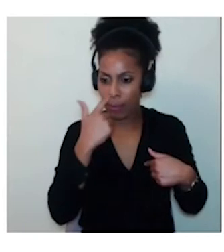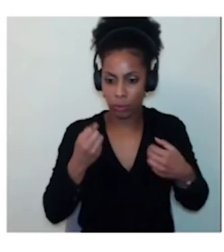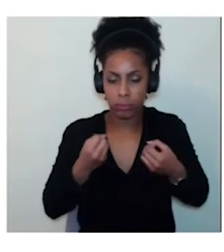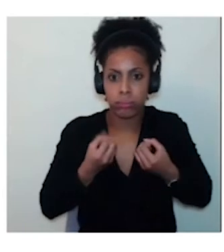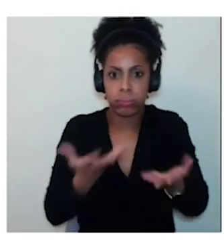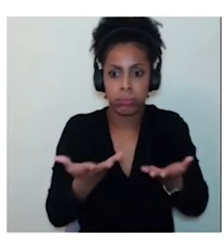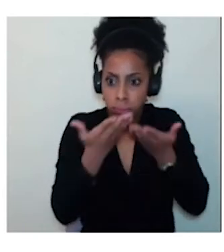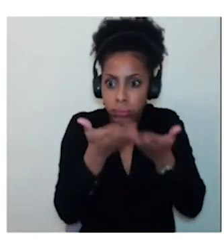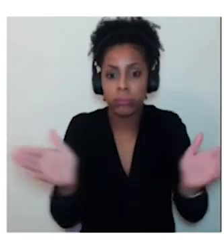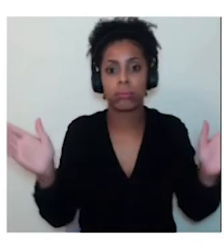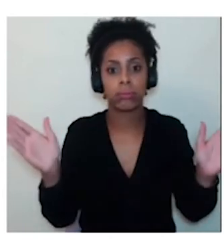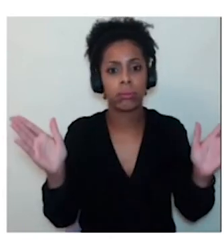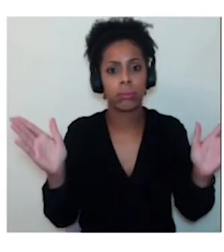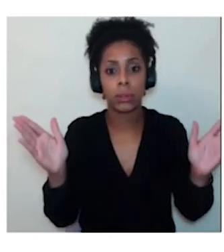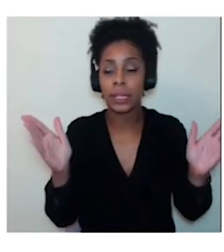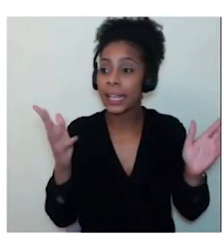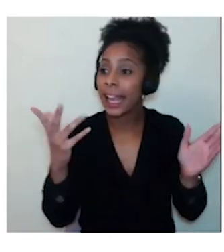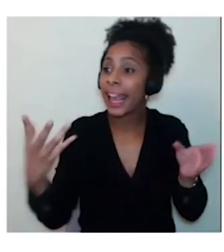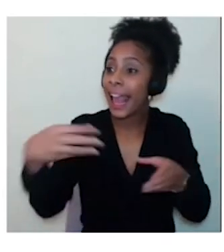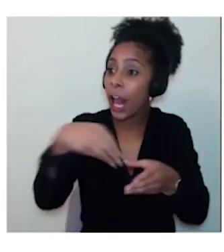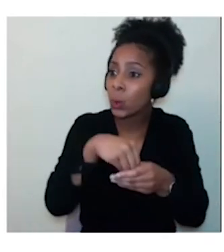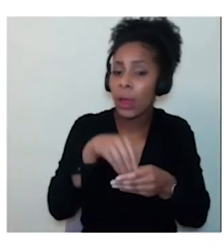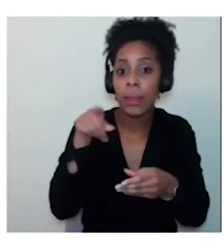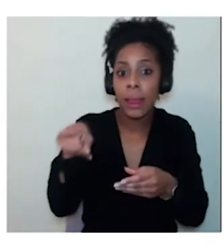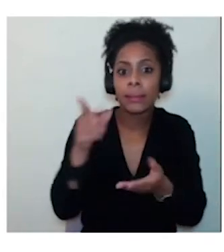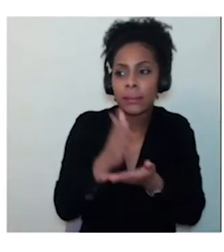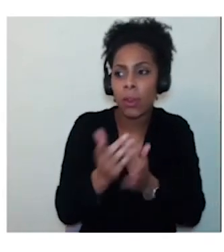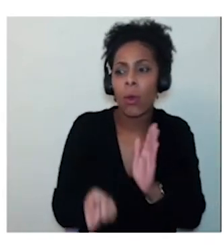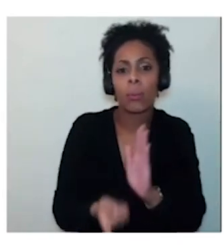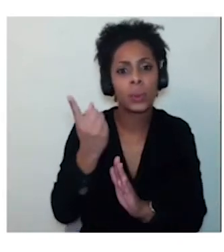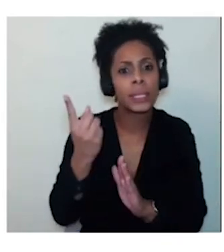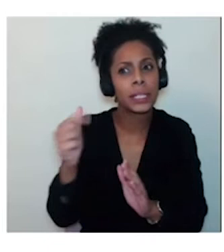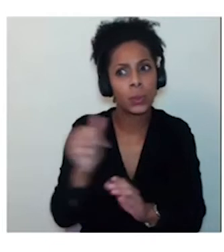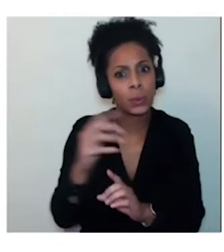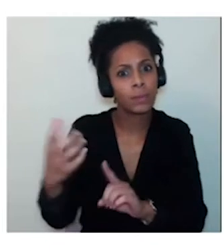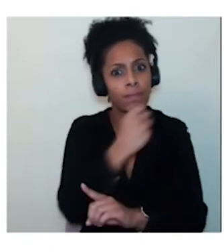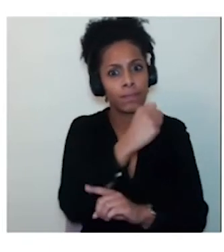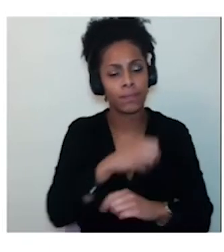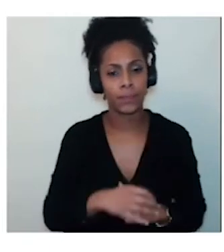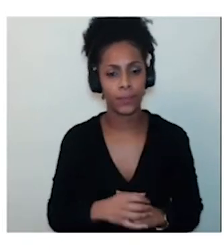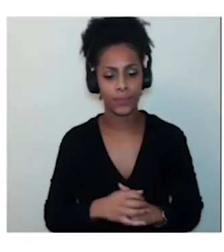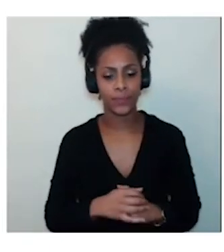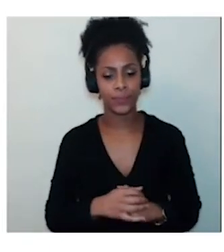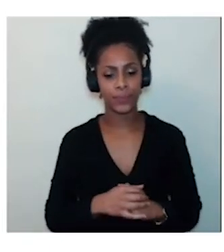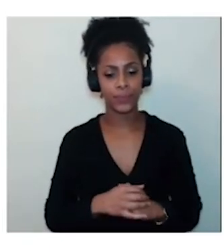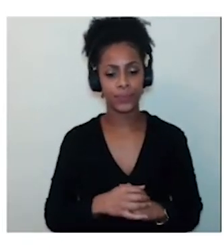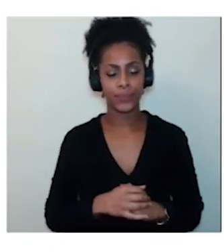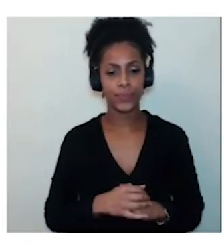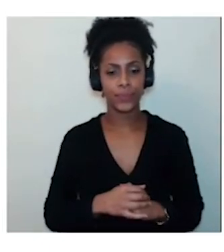must find inclusion as an opportunity. Effectively addressing challenges in the areas